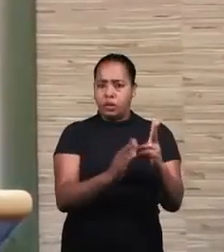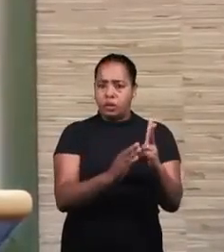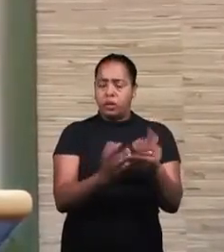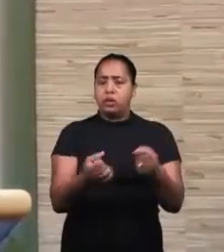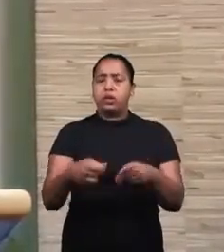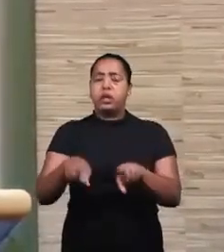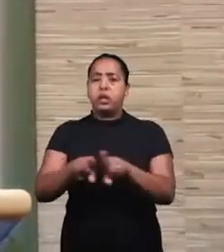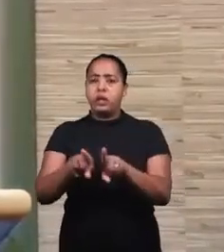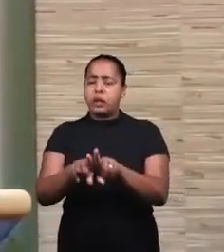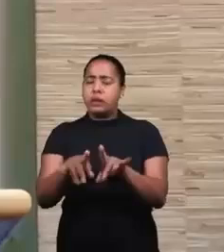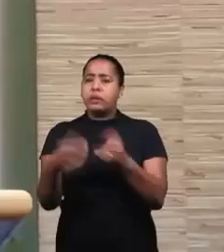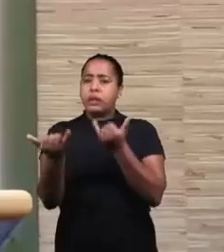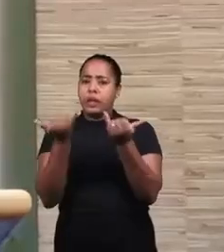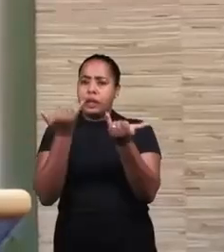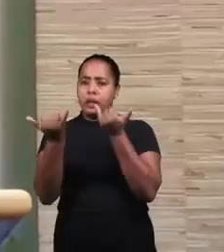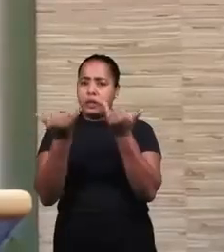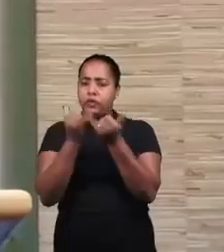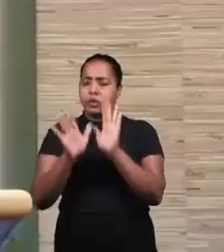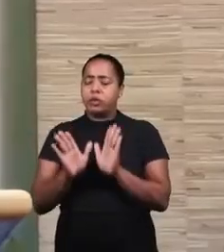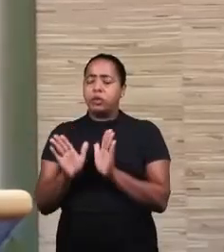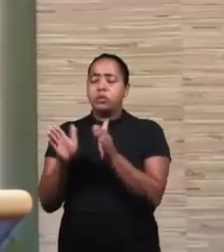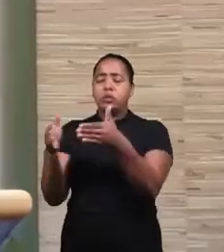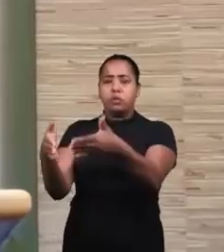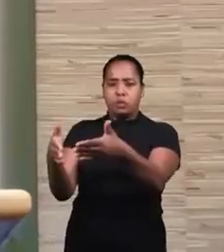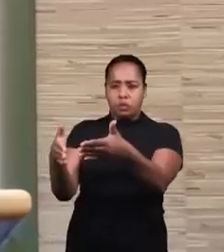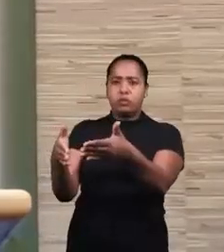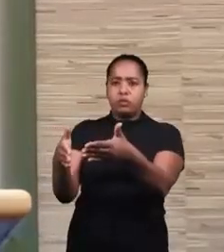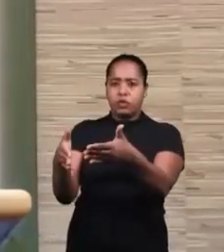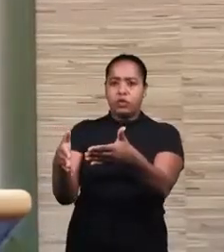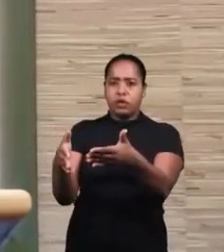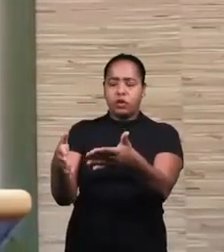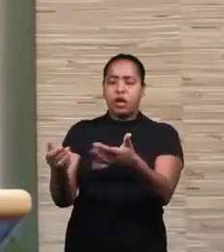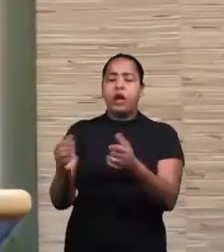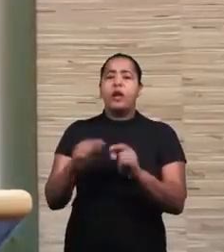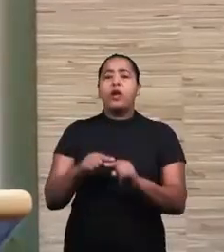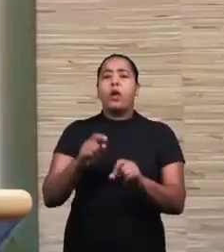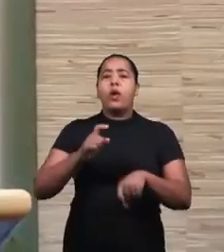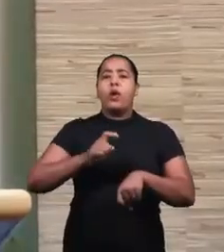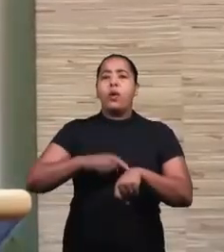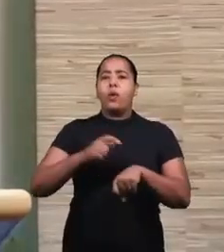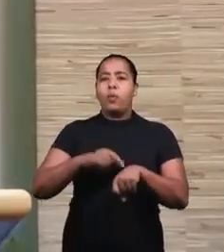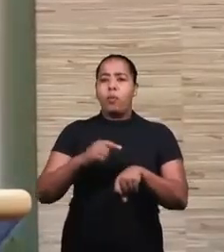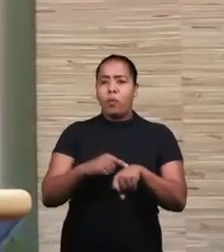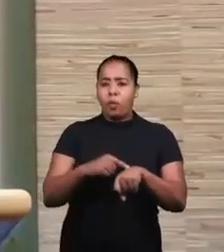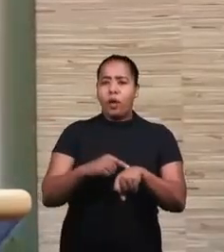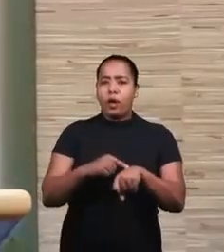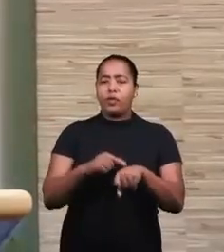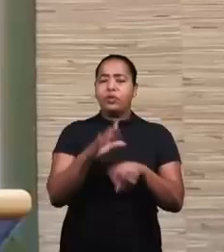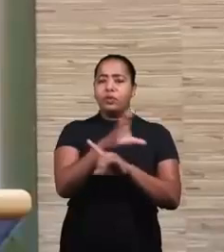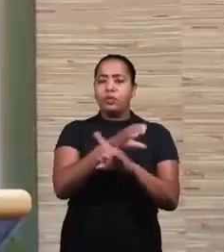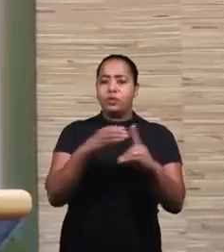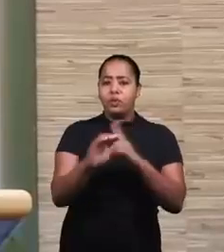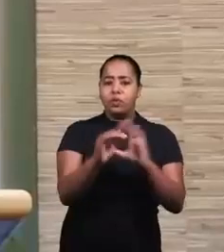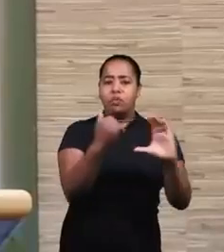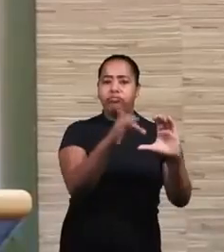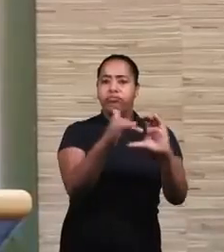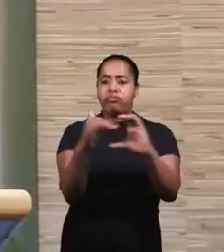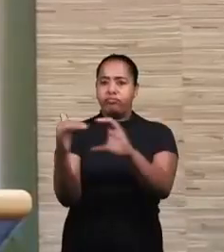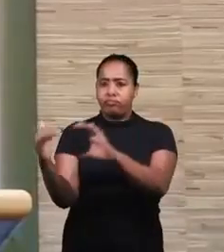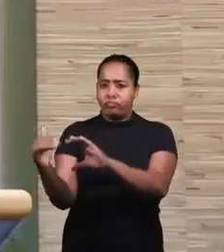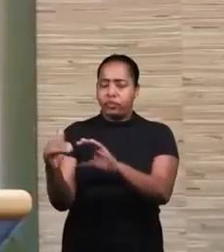information concerning the reception of the internet services.